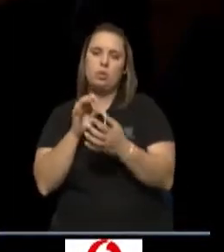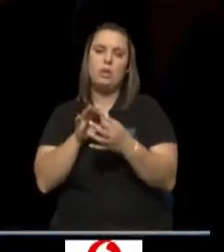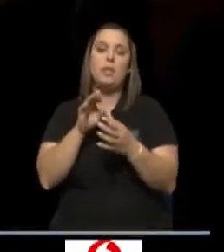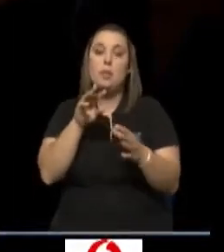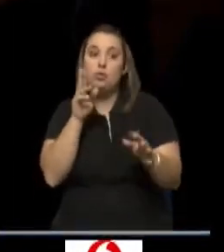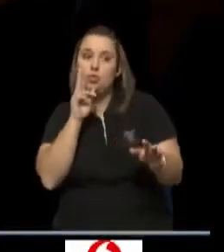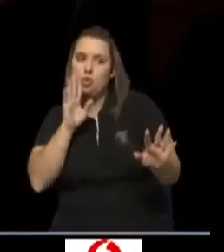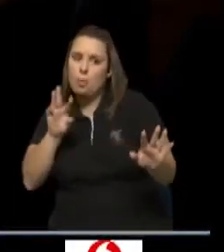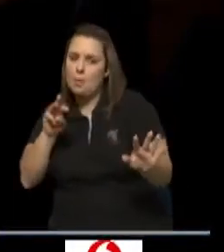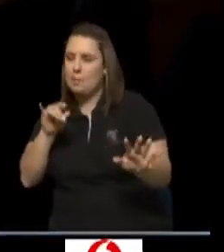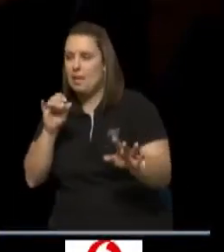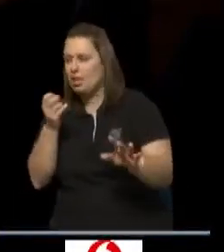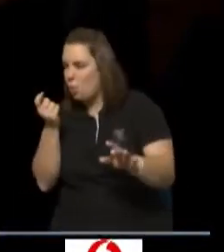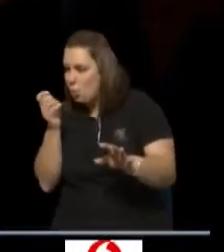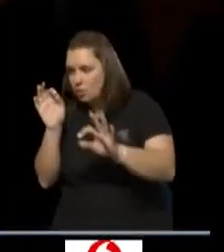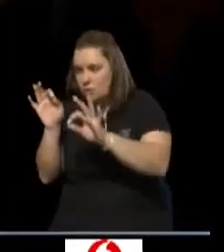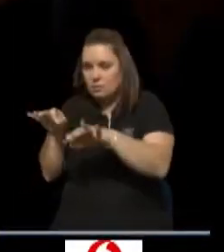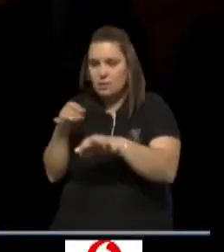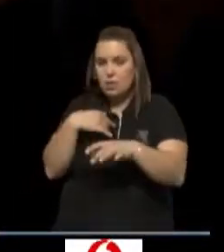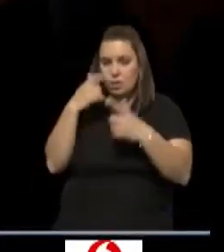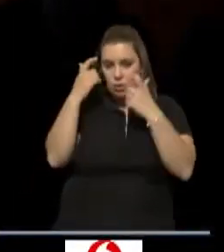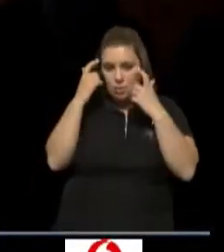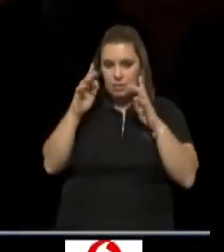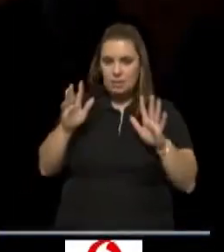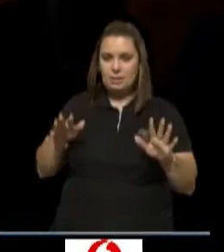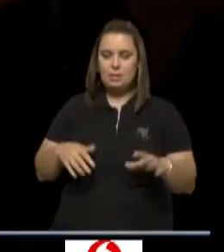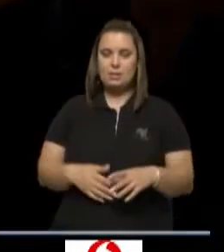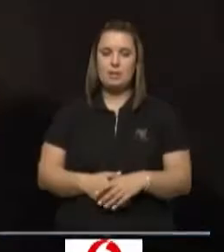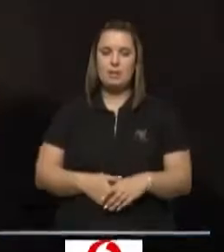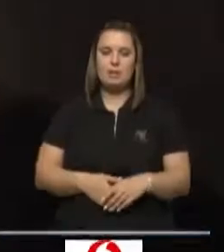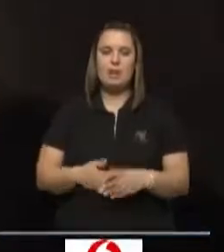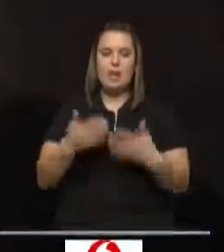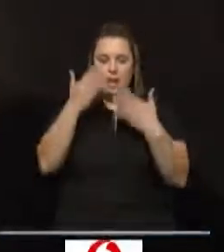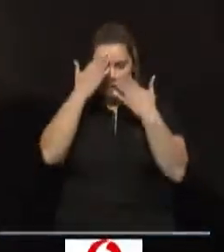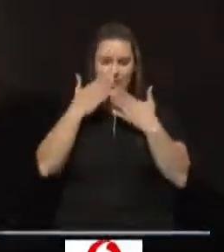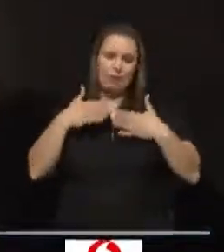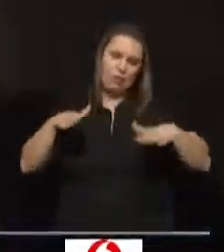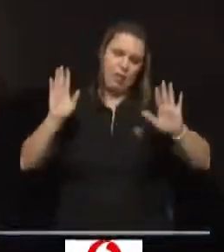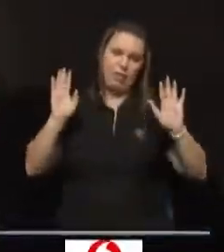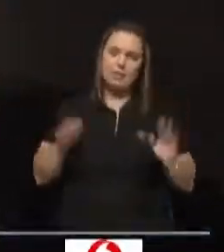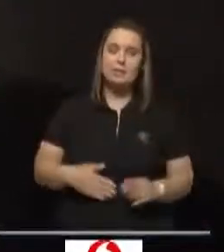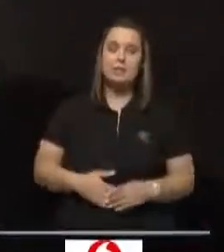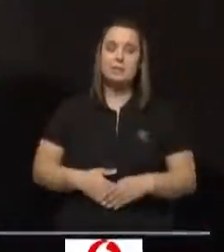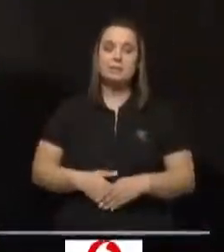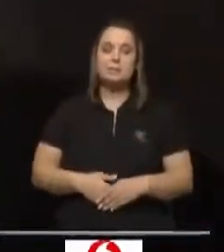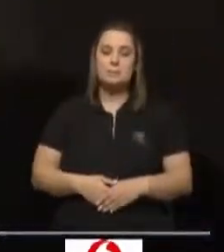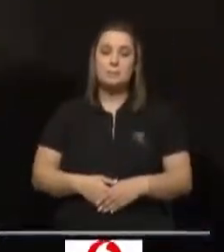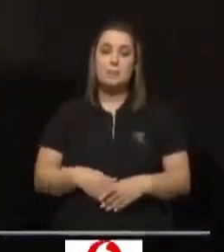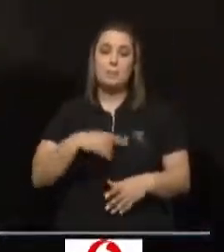This is an added impact, and I'm sorry for extending myself so long. Don't worry, we have time.